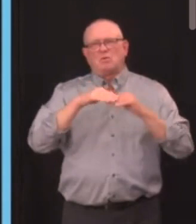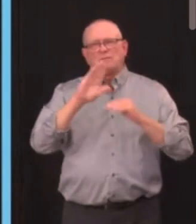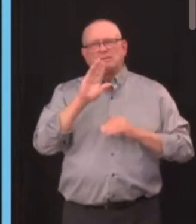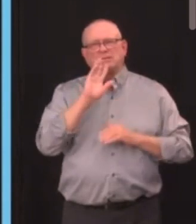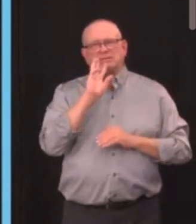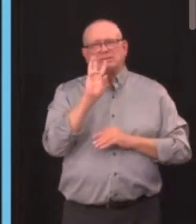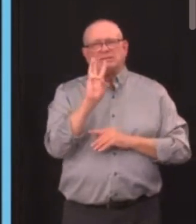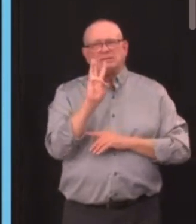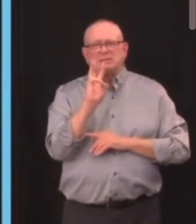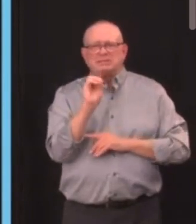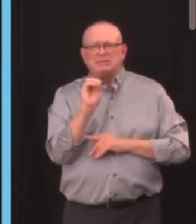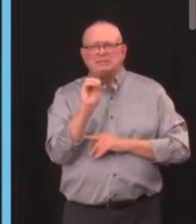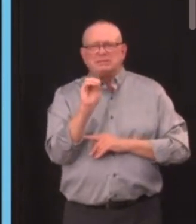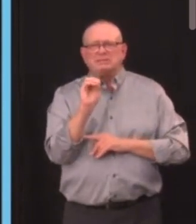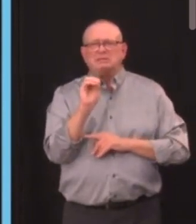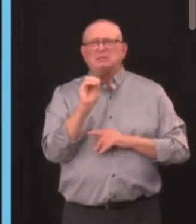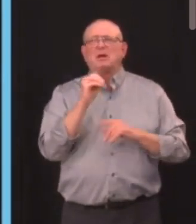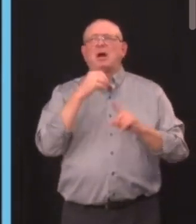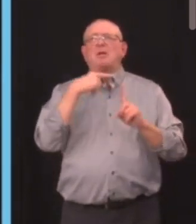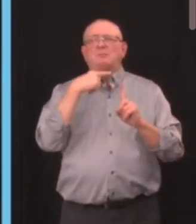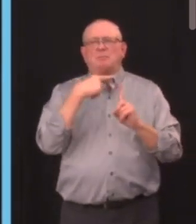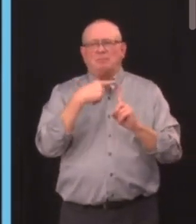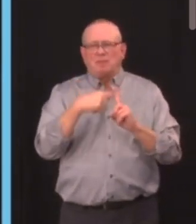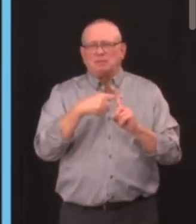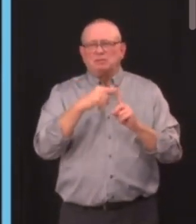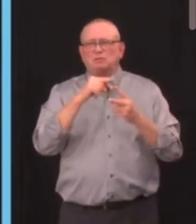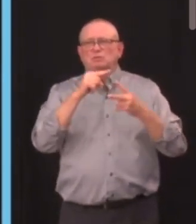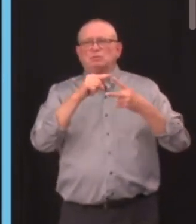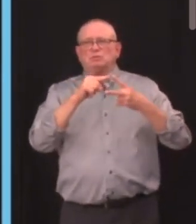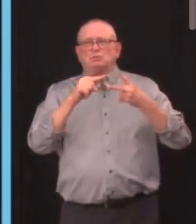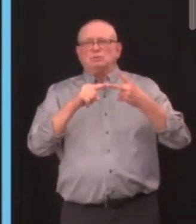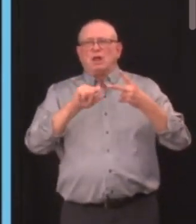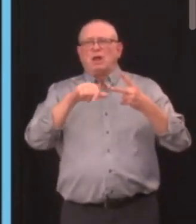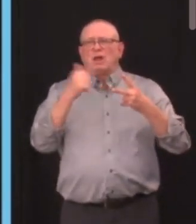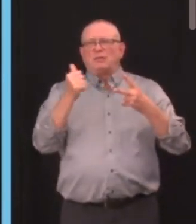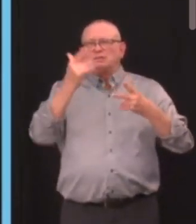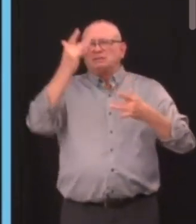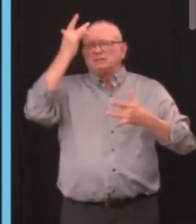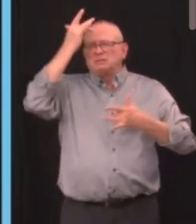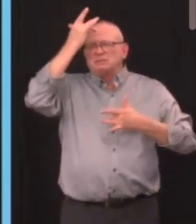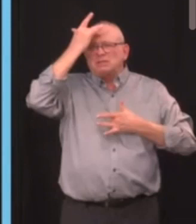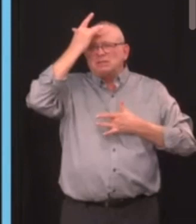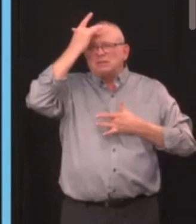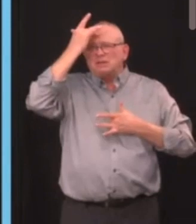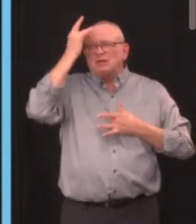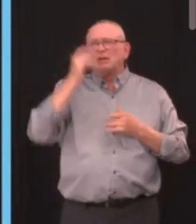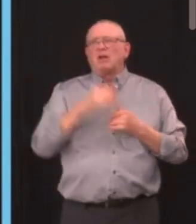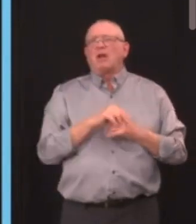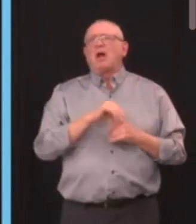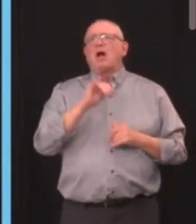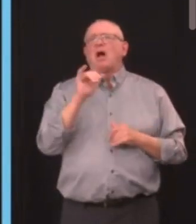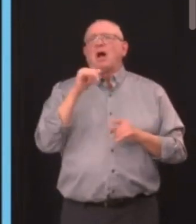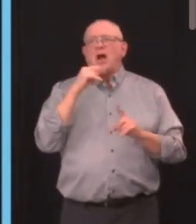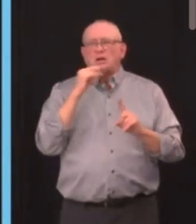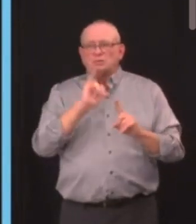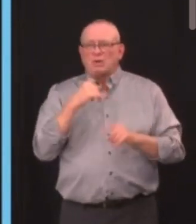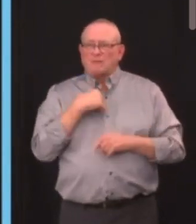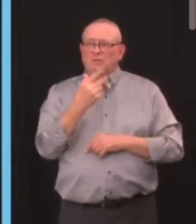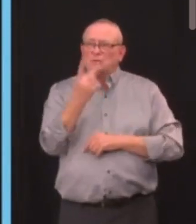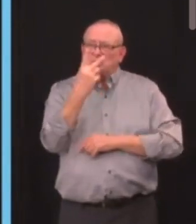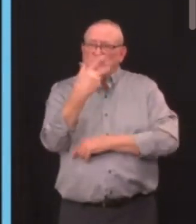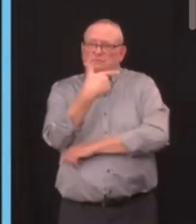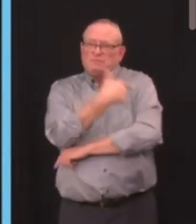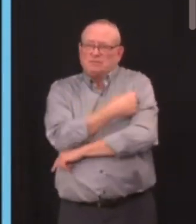age 50 and over with 2 or fewer doses of COVID-19 vaccine and at least one pre-existing condition,